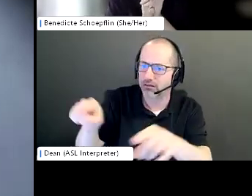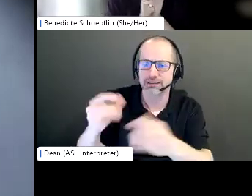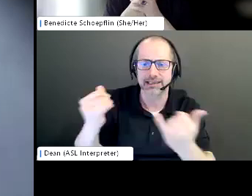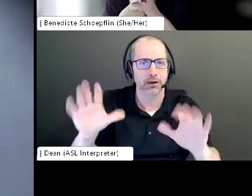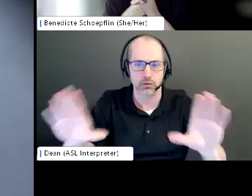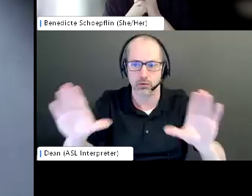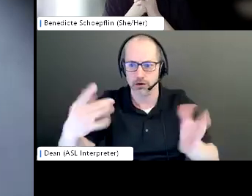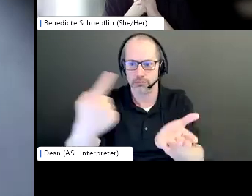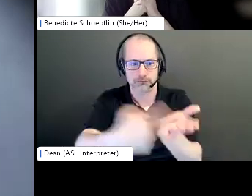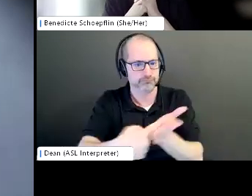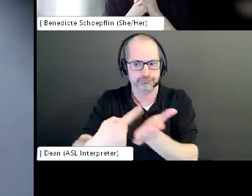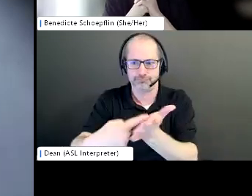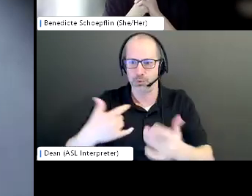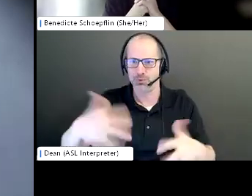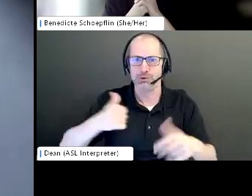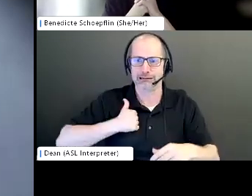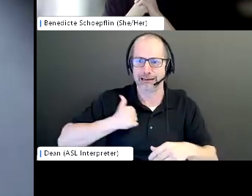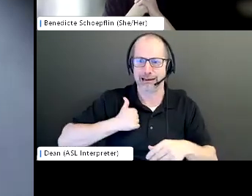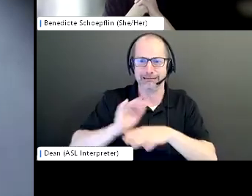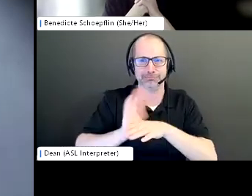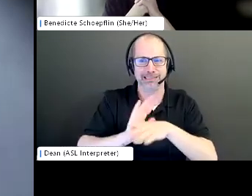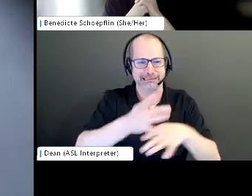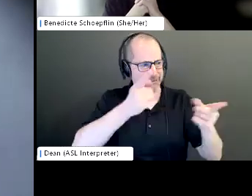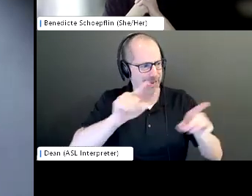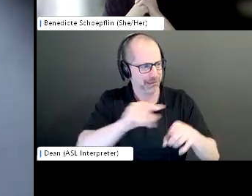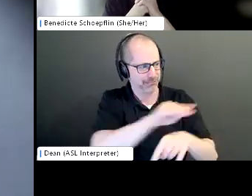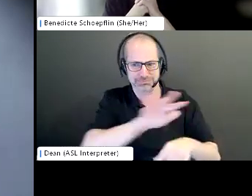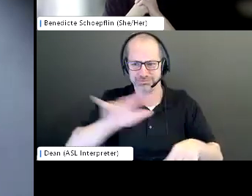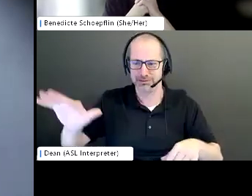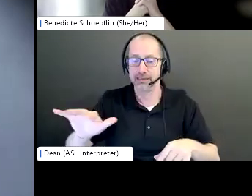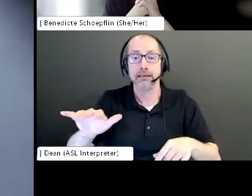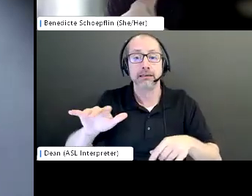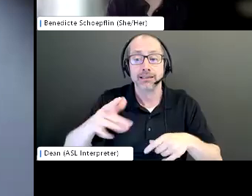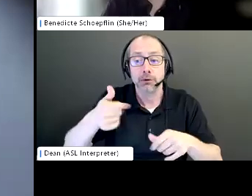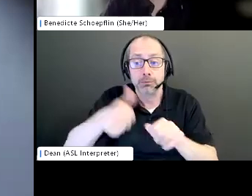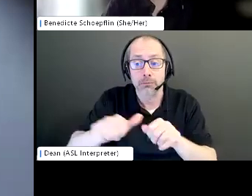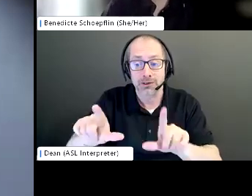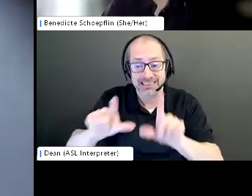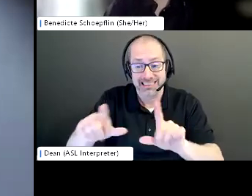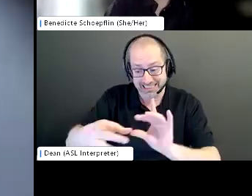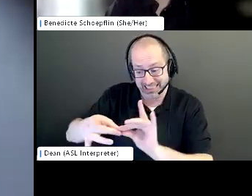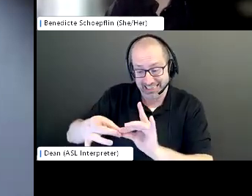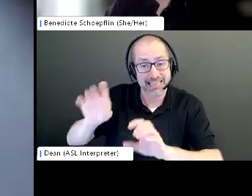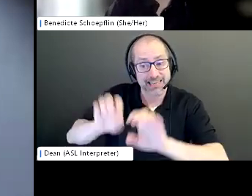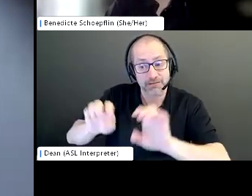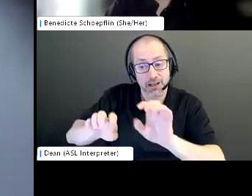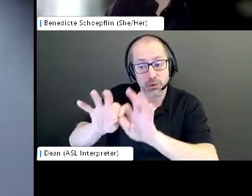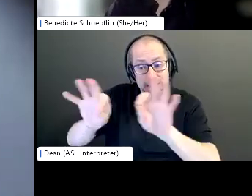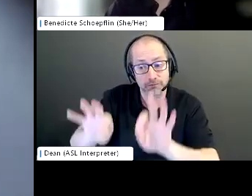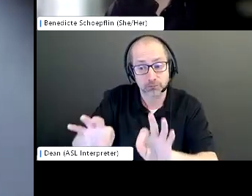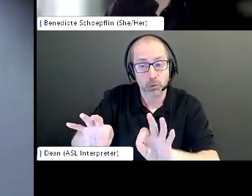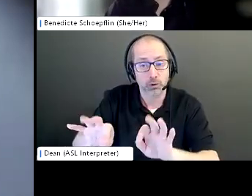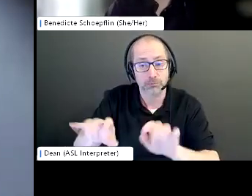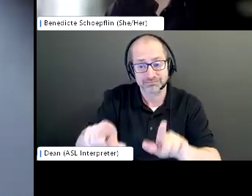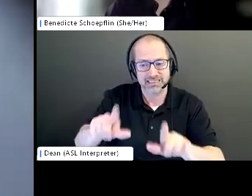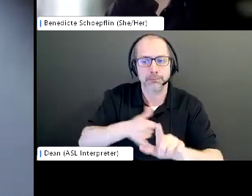much happening. Please fill out the evaluation forms when the link comes up on your computer, or follow up.